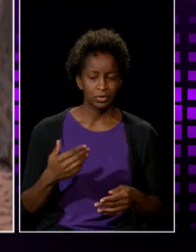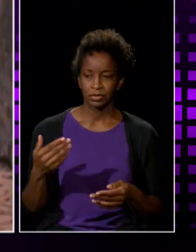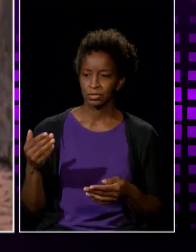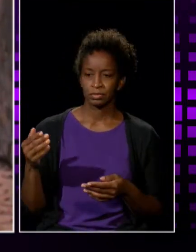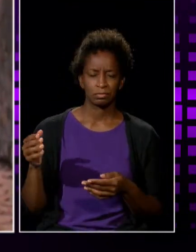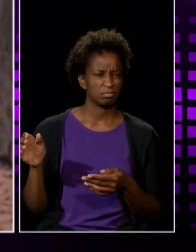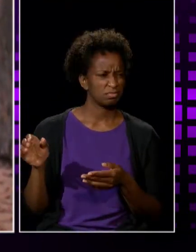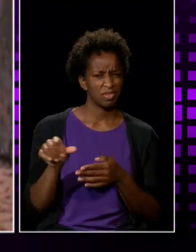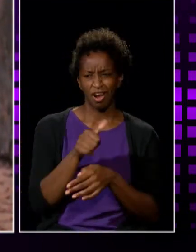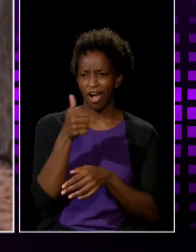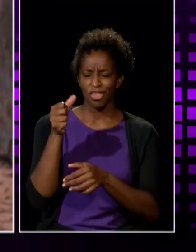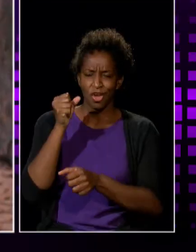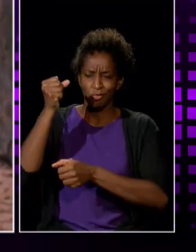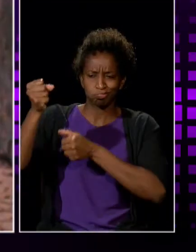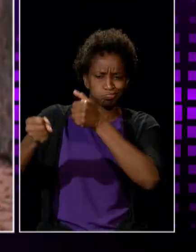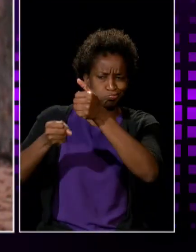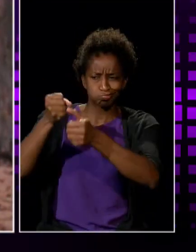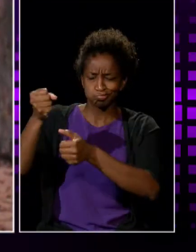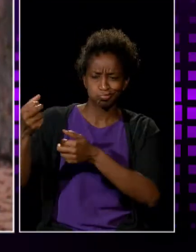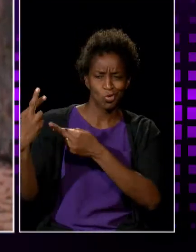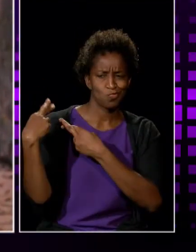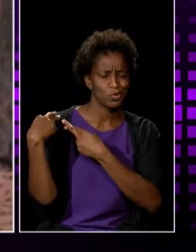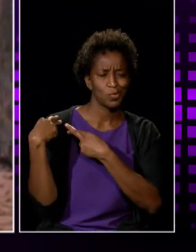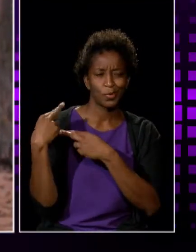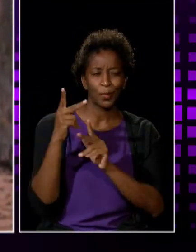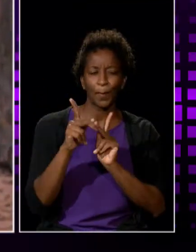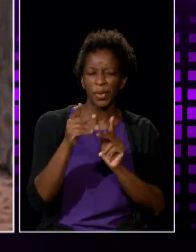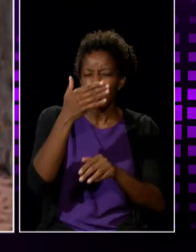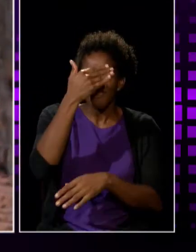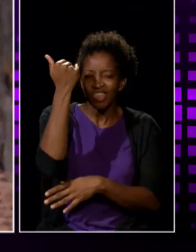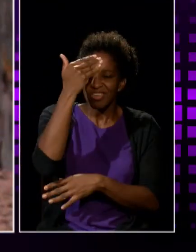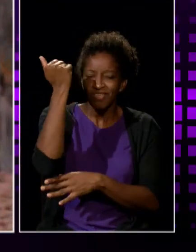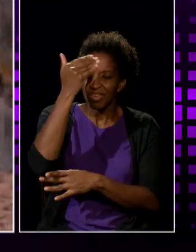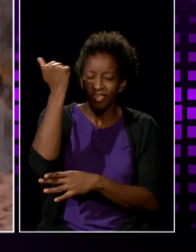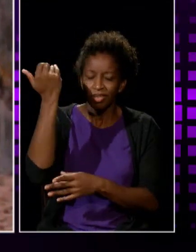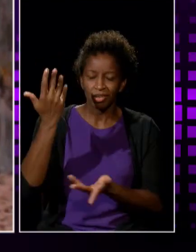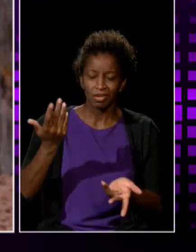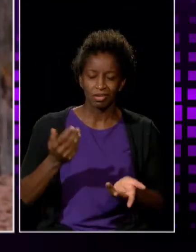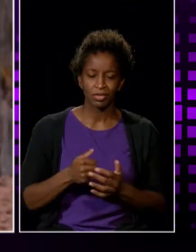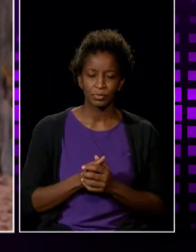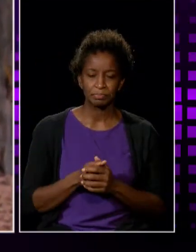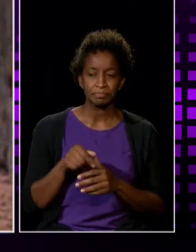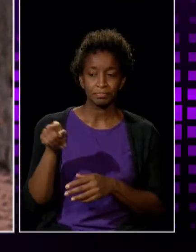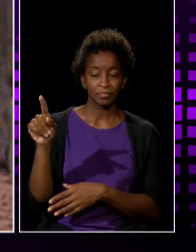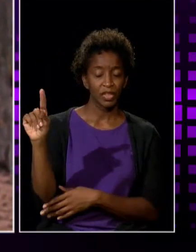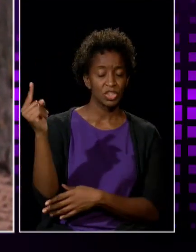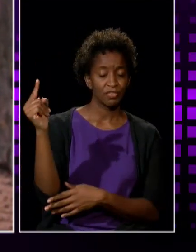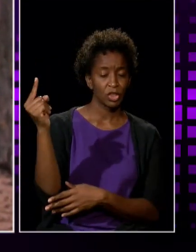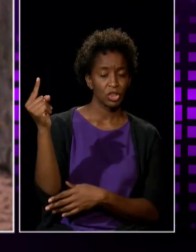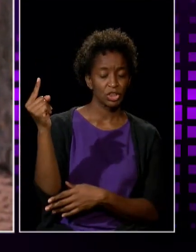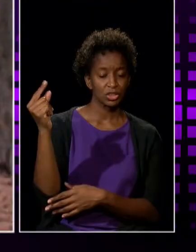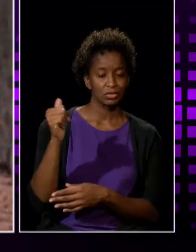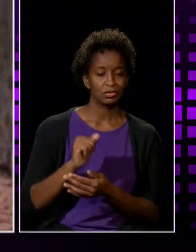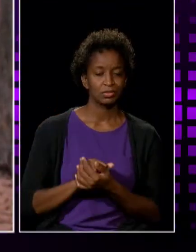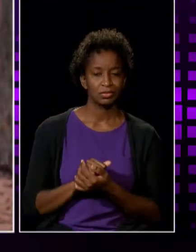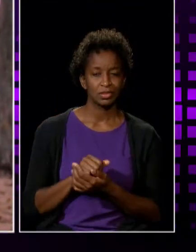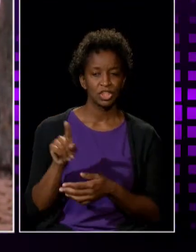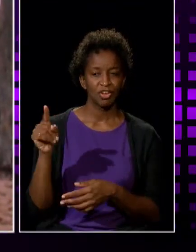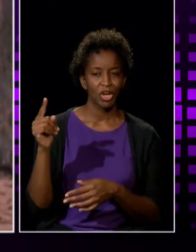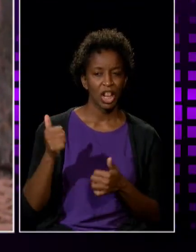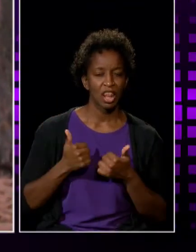So at the end of the day, there's a first, and she's the first living. Well, she's